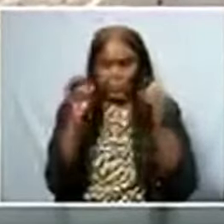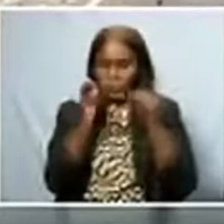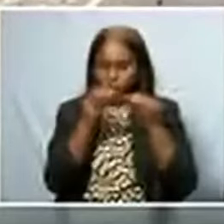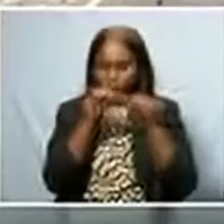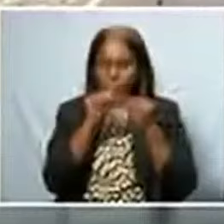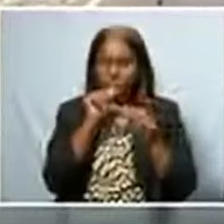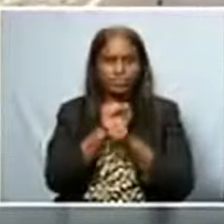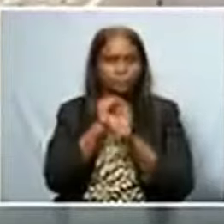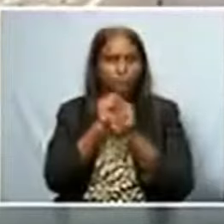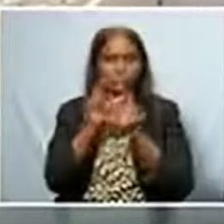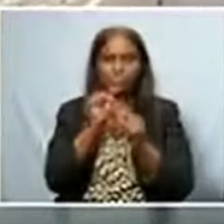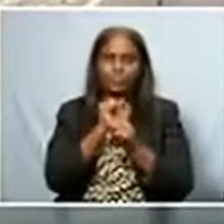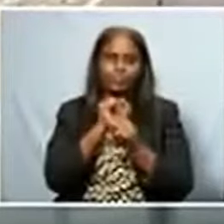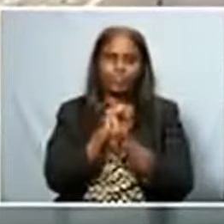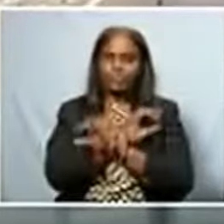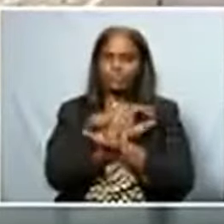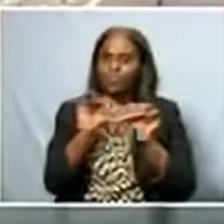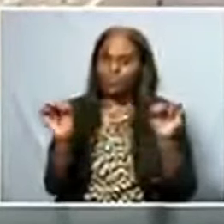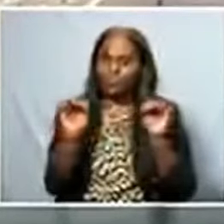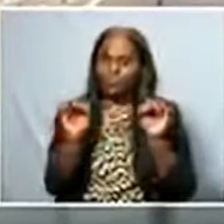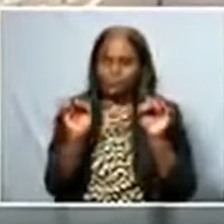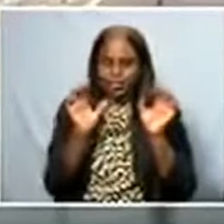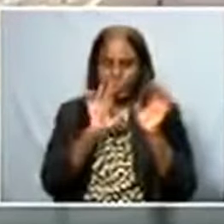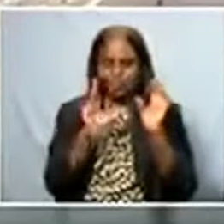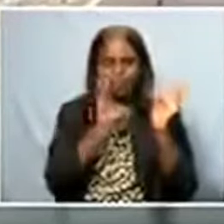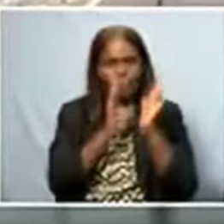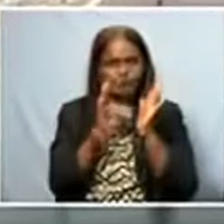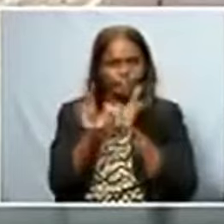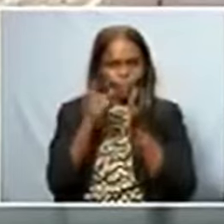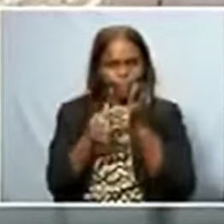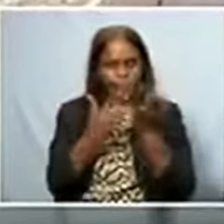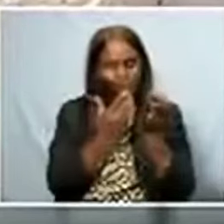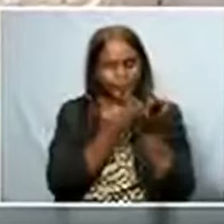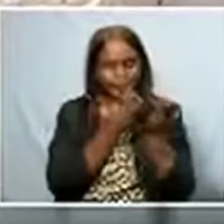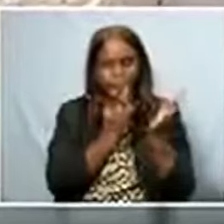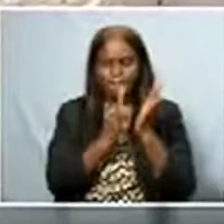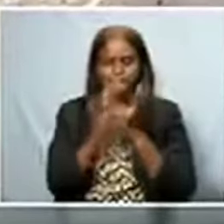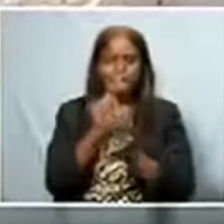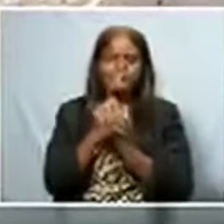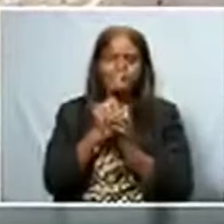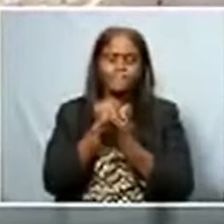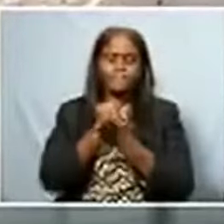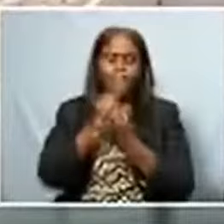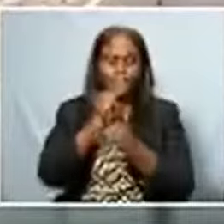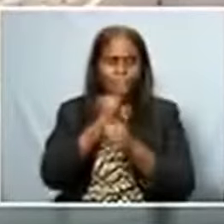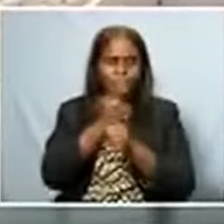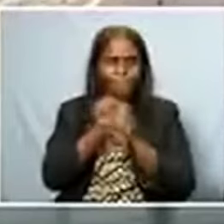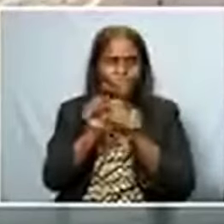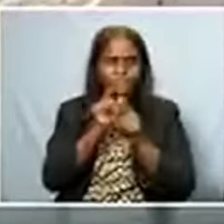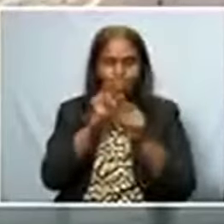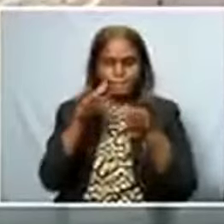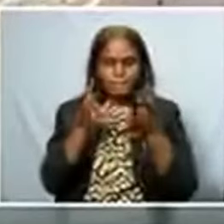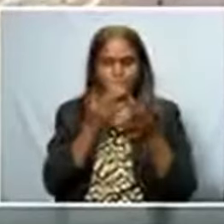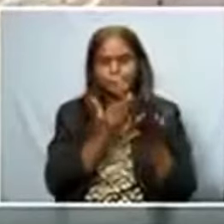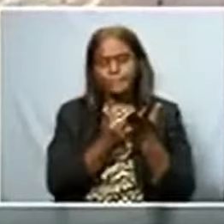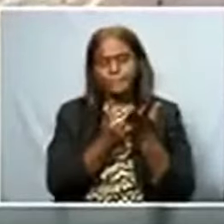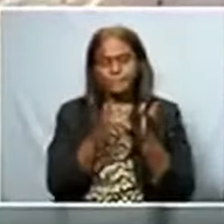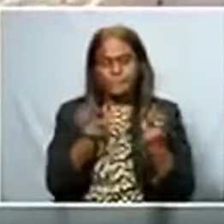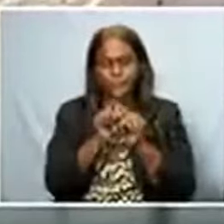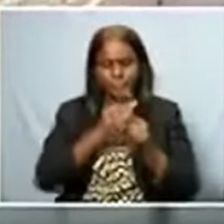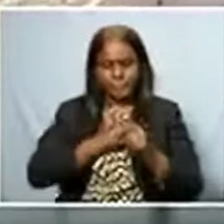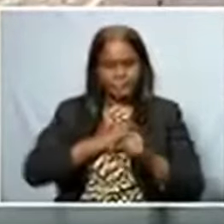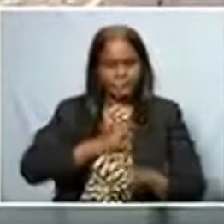at all, because the logistics that are supposed to facilitate the work is not allowing them. And I